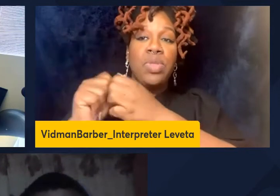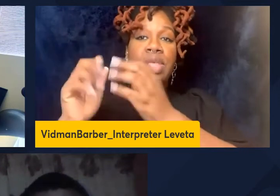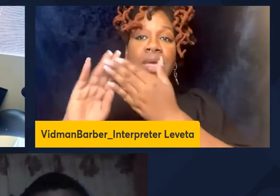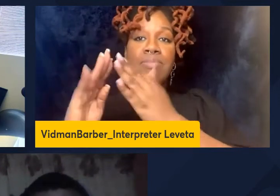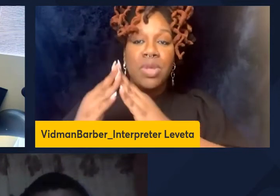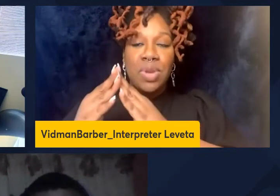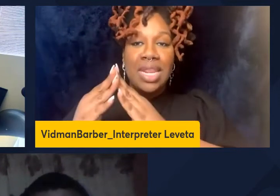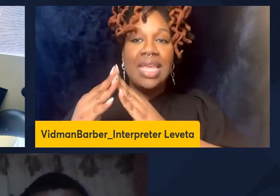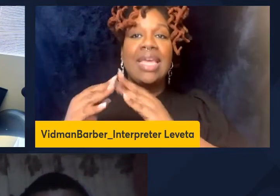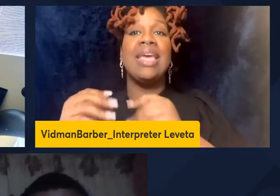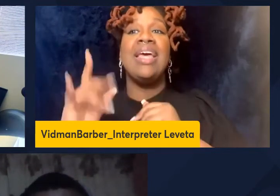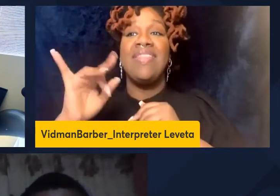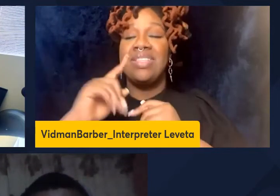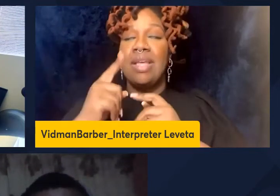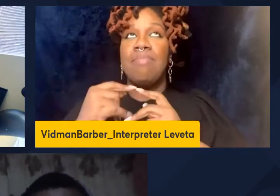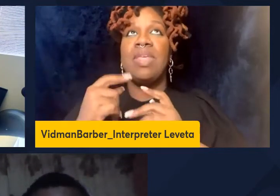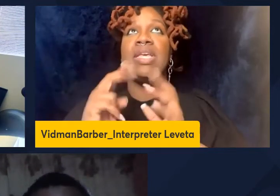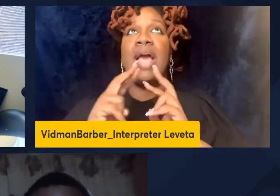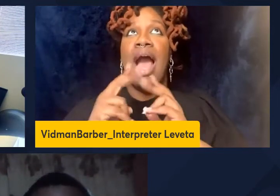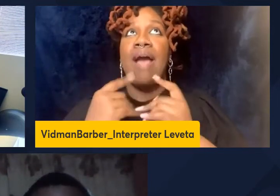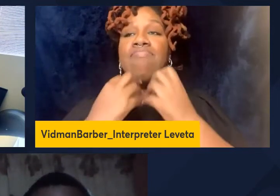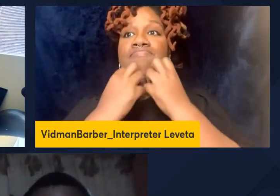very dear and very